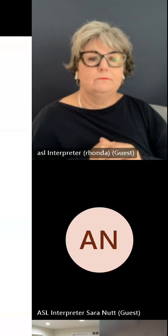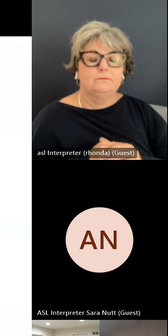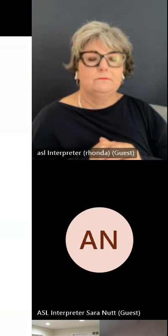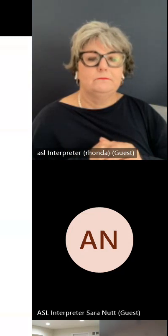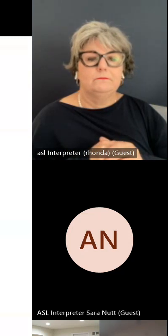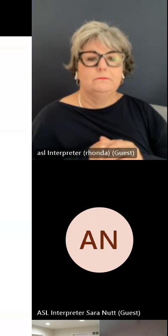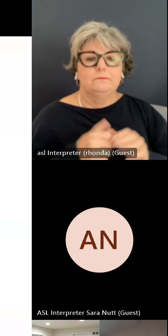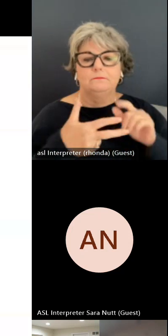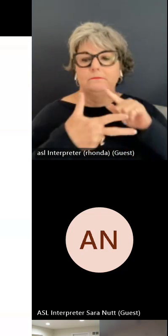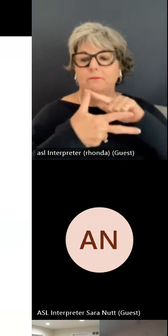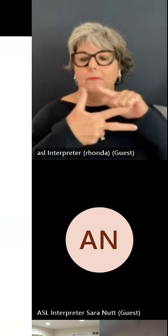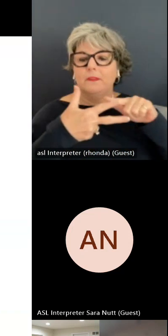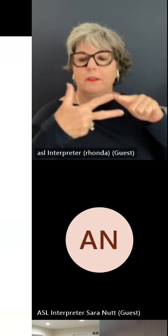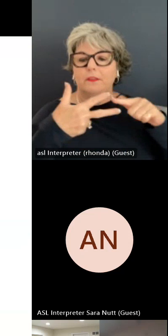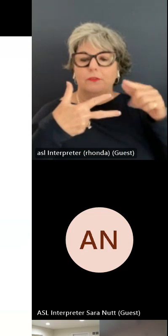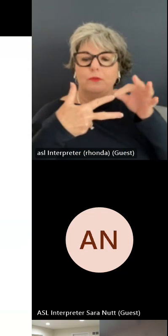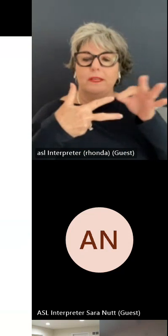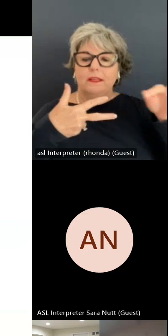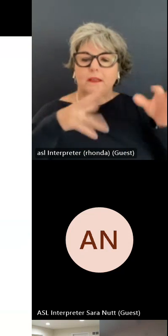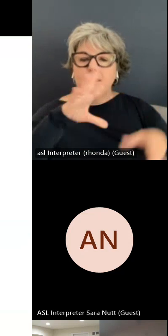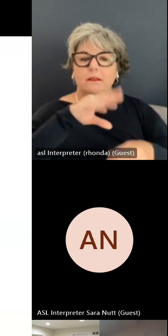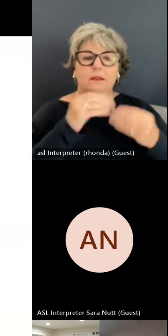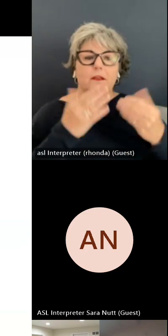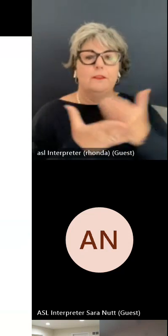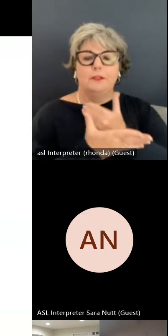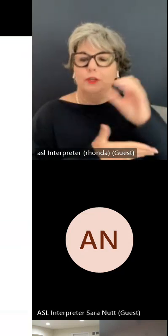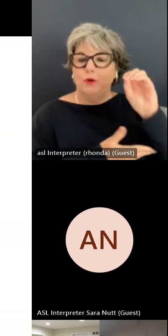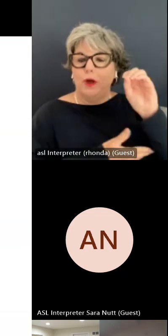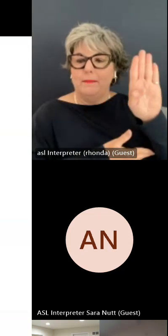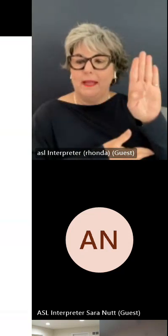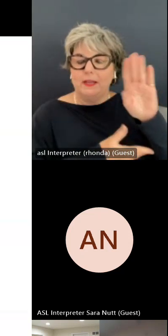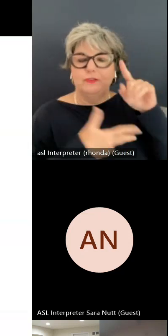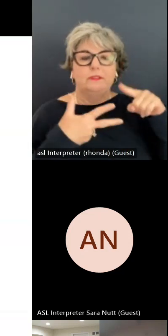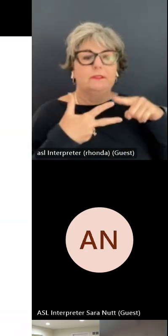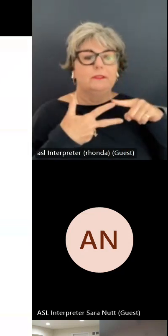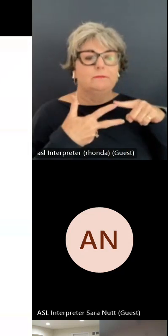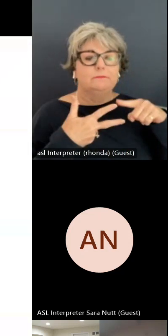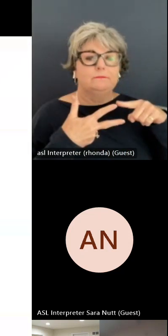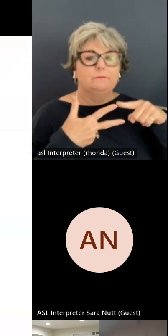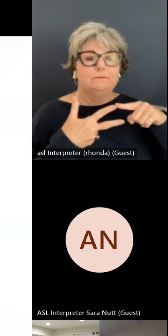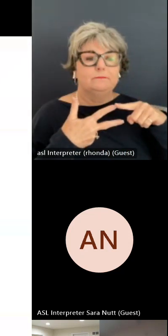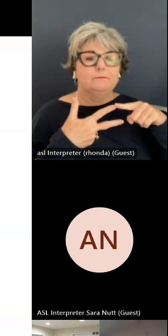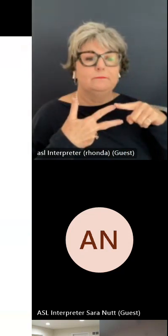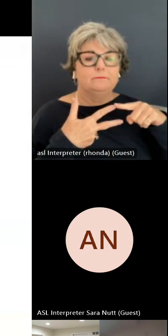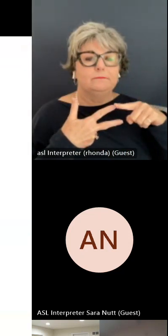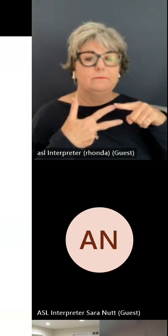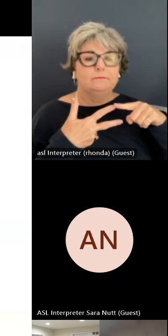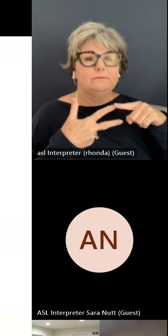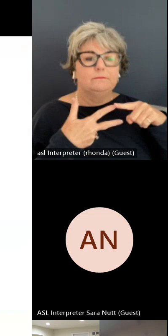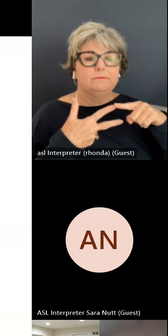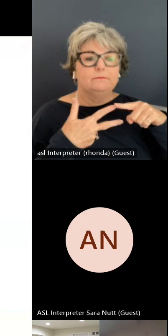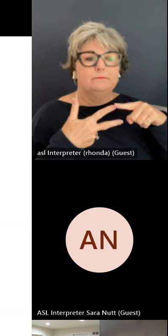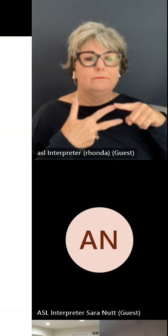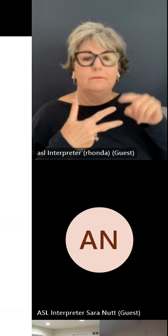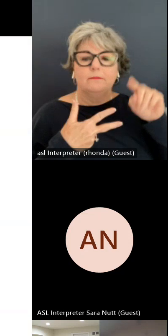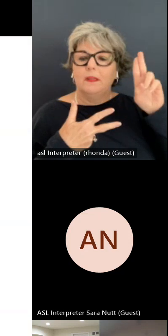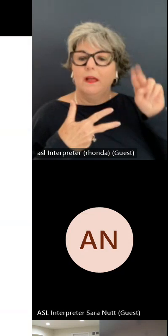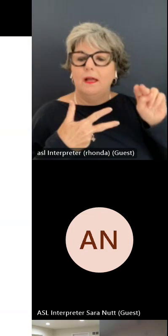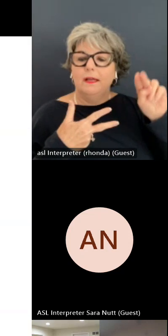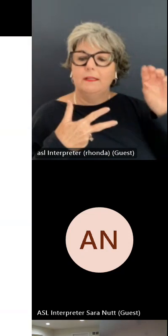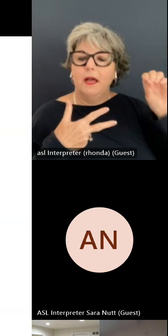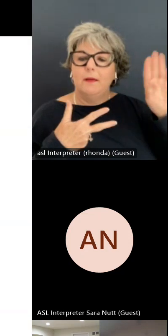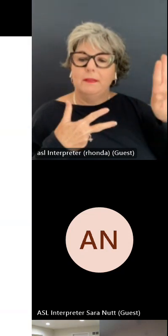total budgetary resources? It's the new obligation lines, right? The unobligated